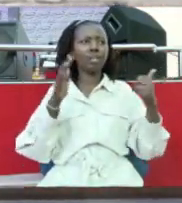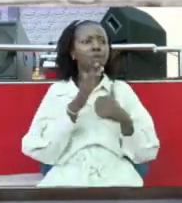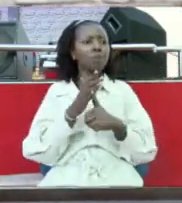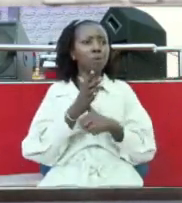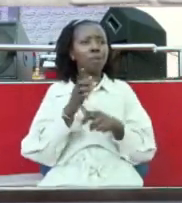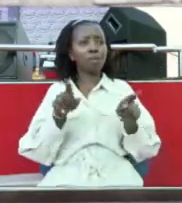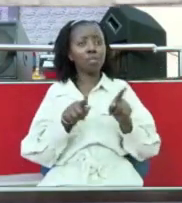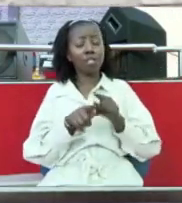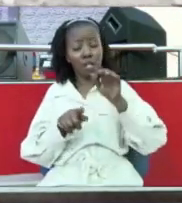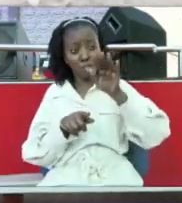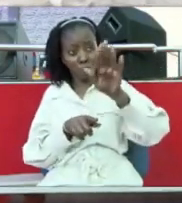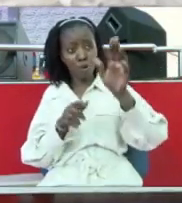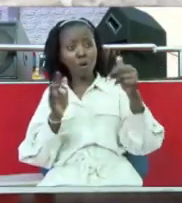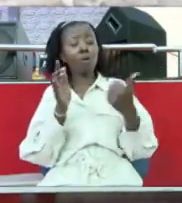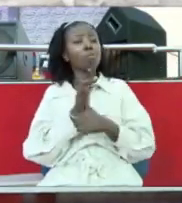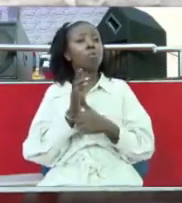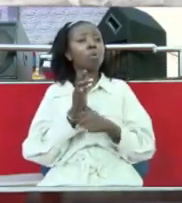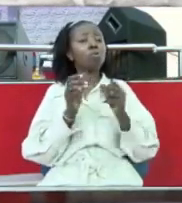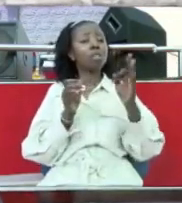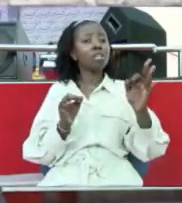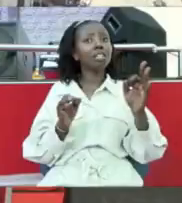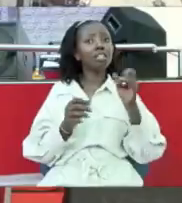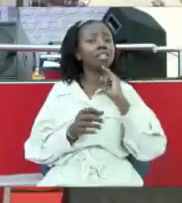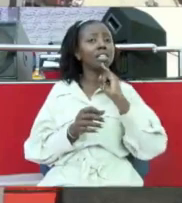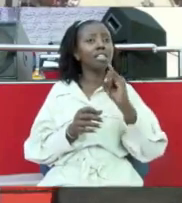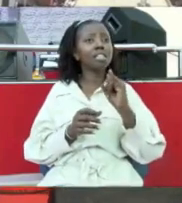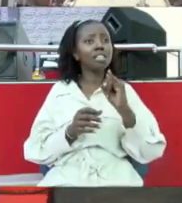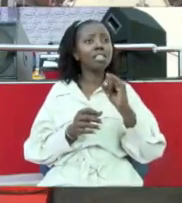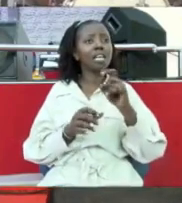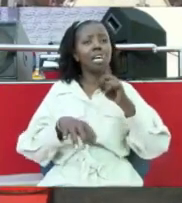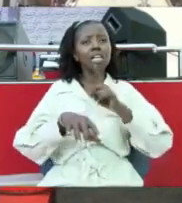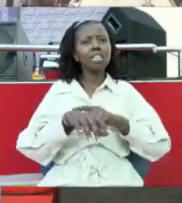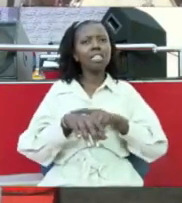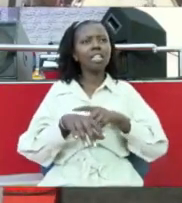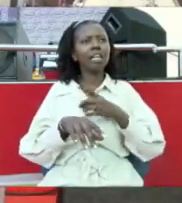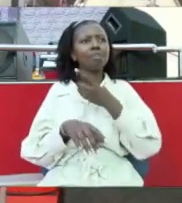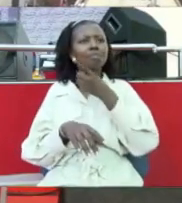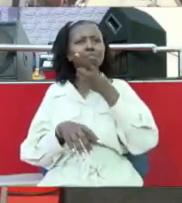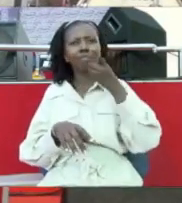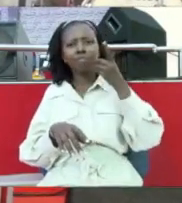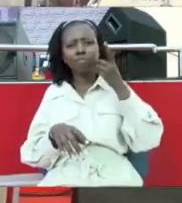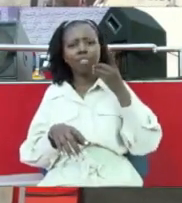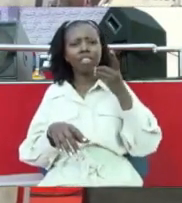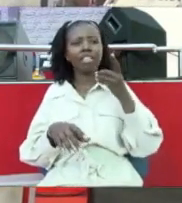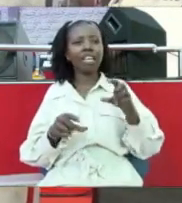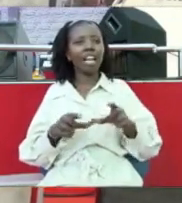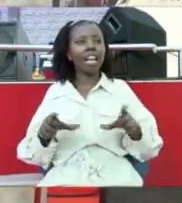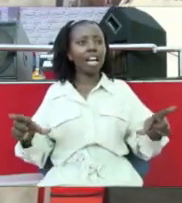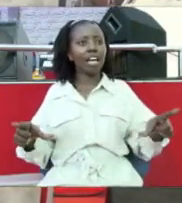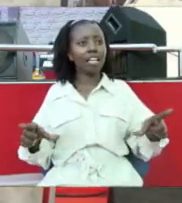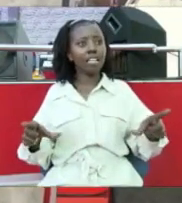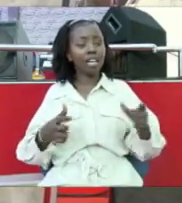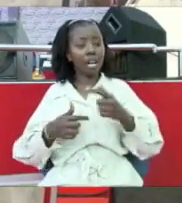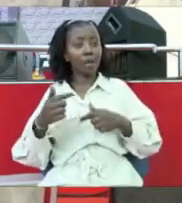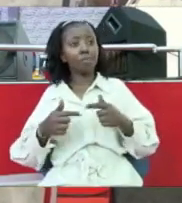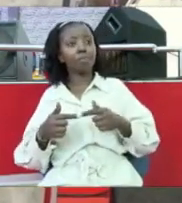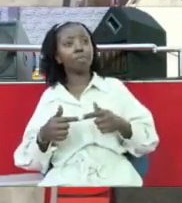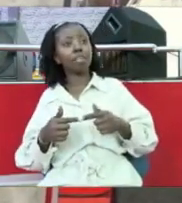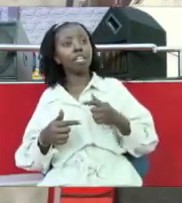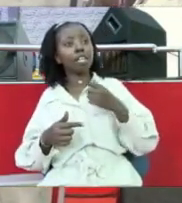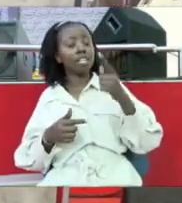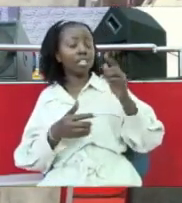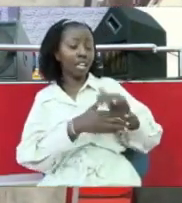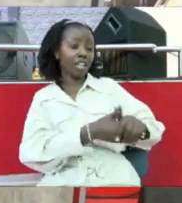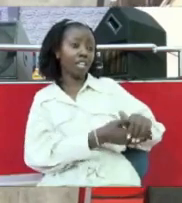Shida kubwa yangu na wewe. Is because when famine comes. Wakati njaa inakuja. Greet your neighbor. Salimia jirani yako. Tell them